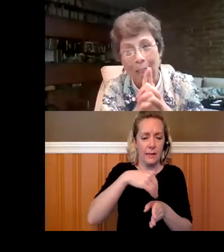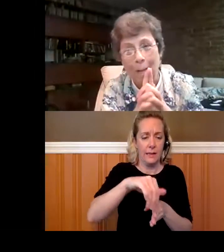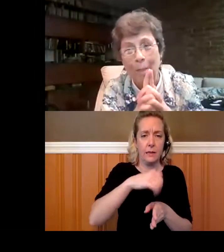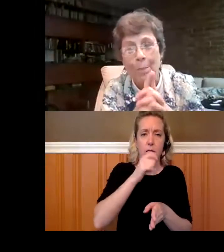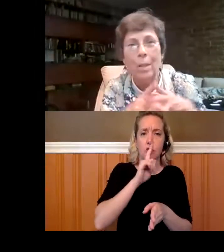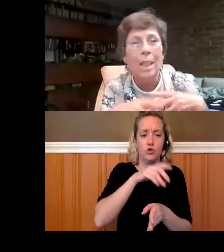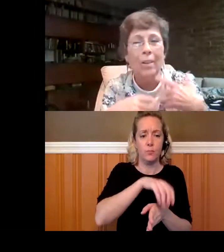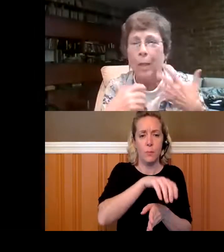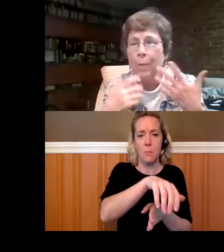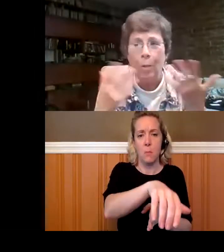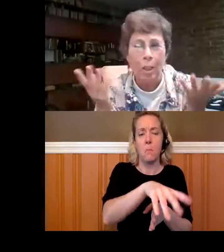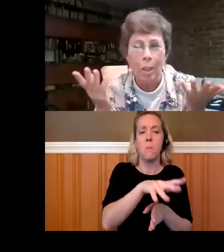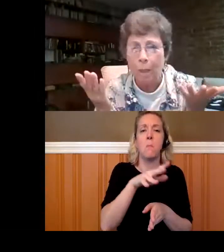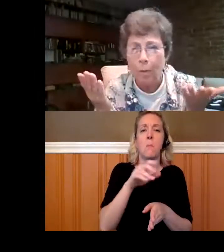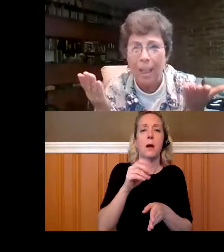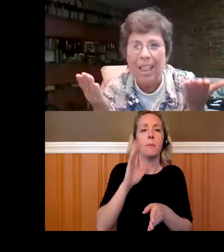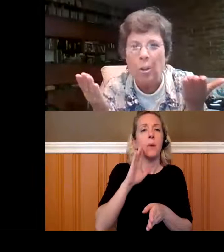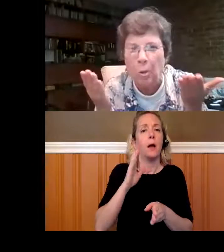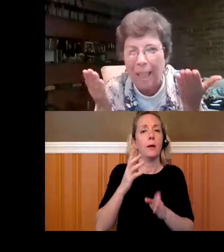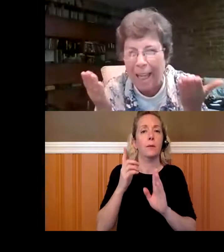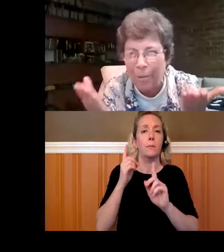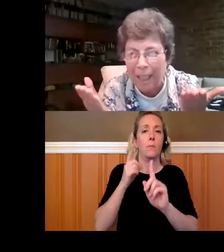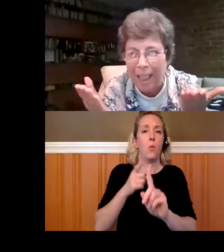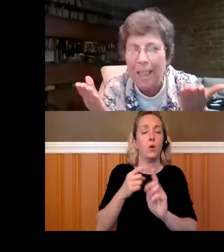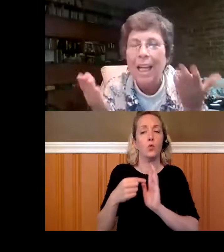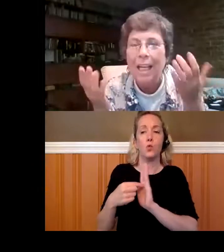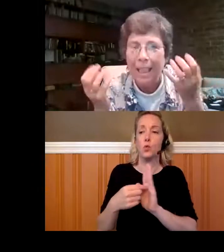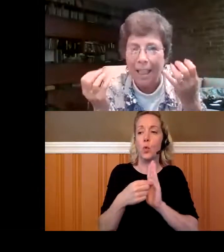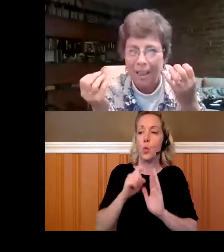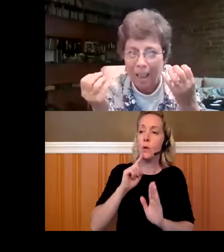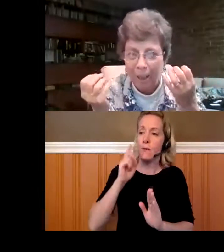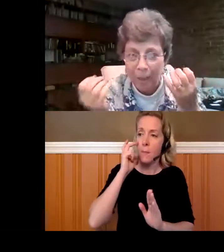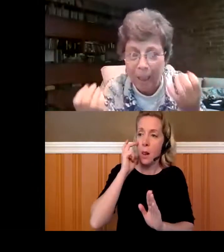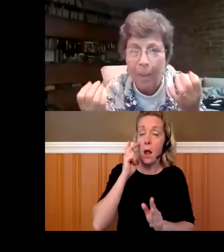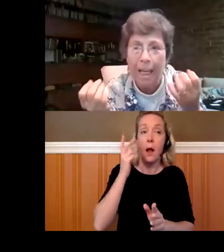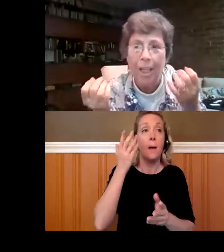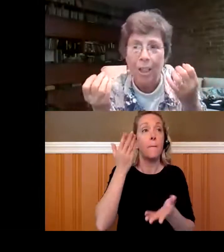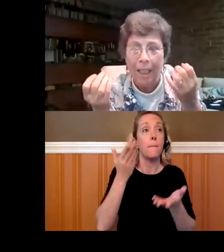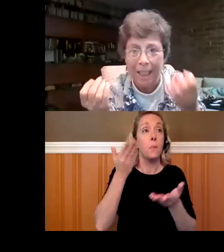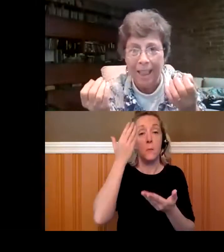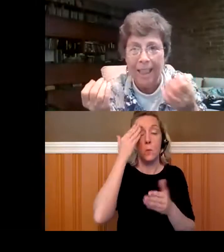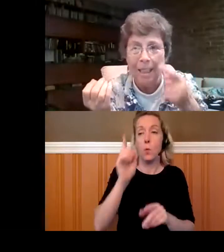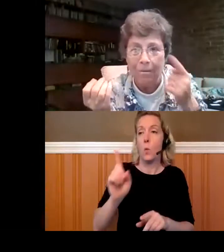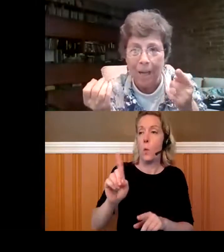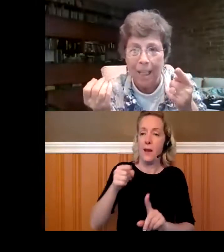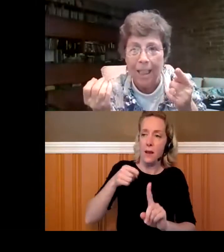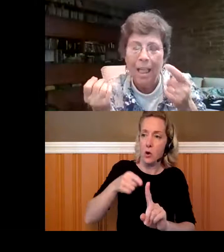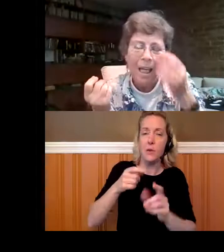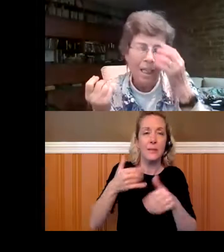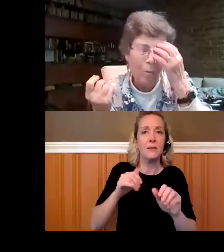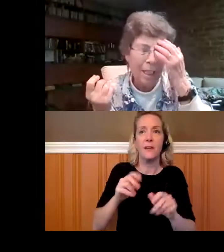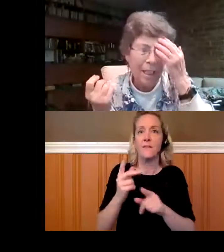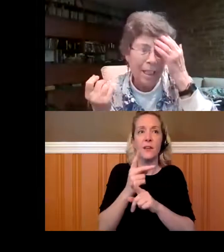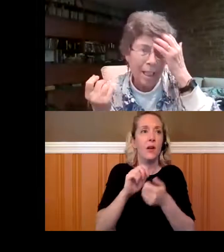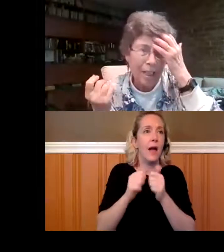go somewhere that don't know exactly where it is and using communication, get assistance to find it. And then when he gets inside, he's going to do it.